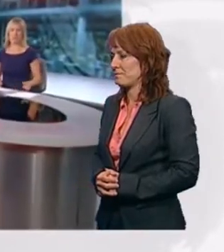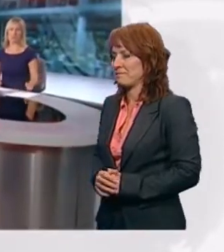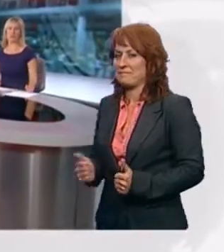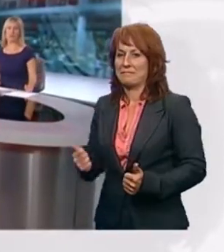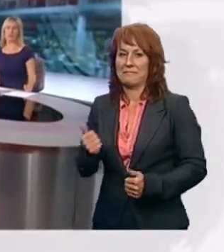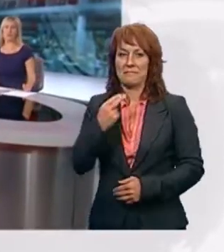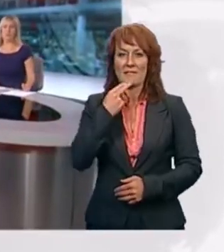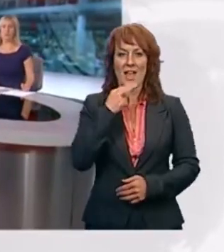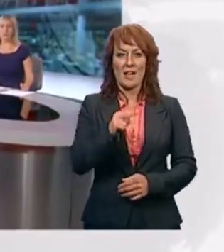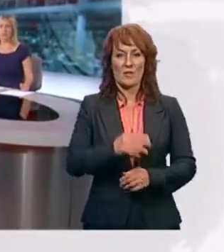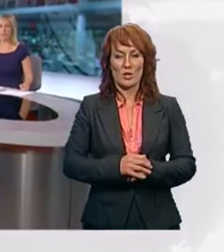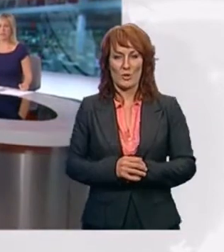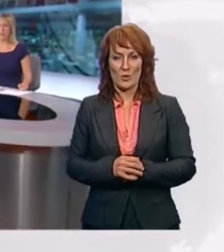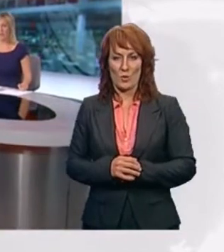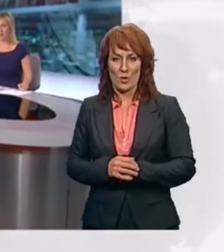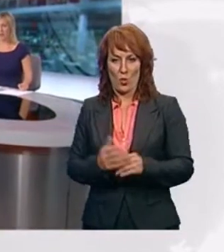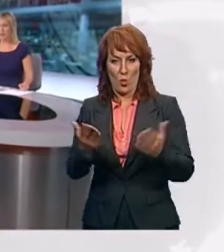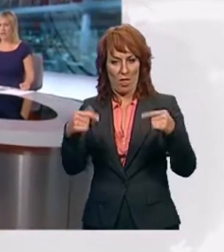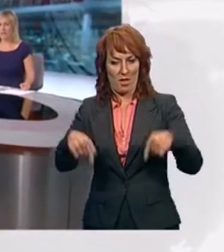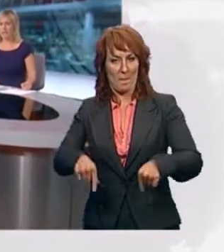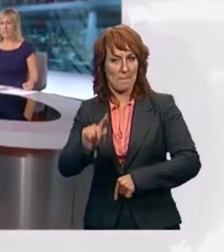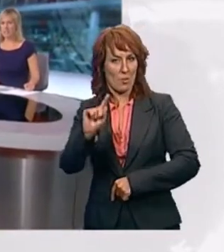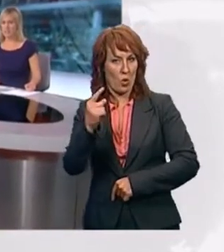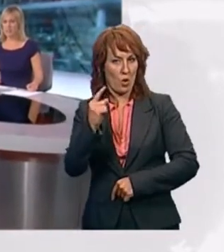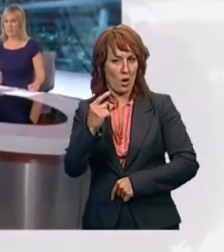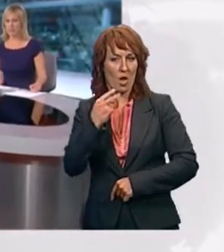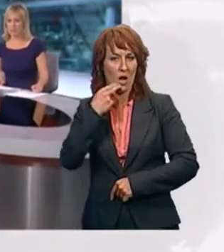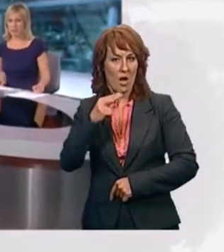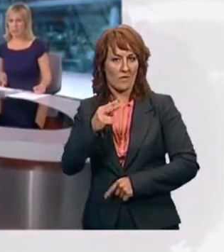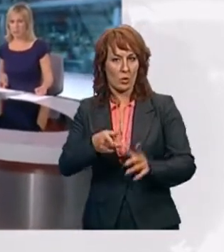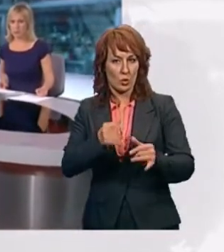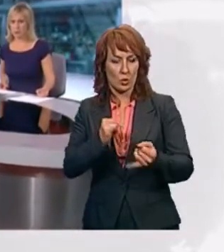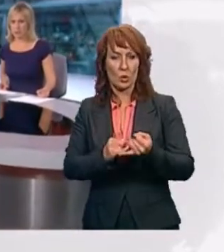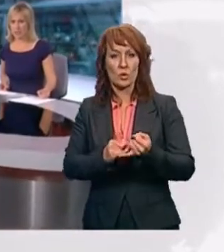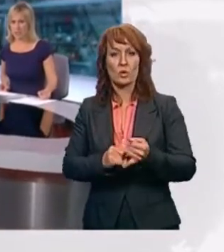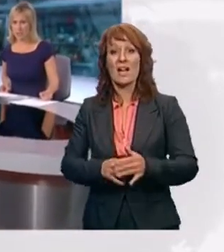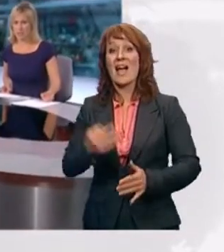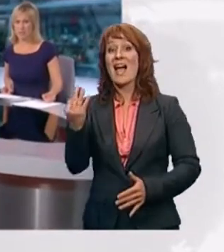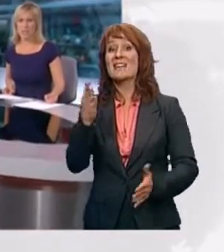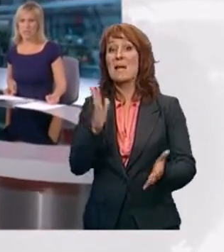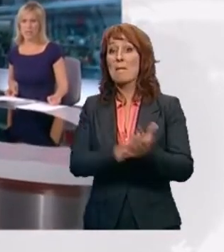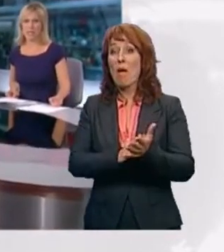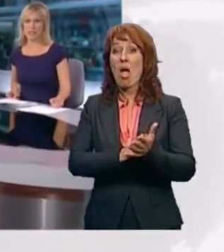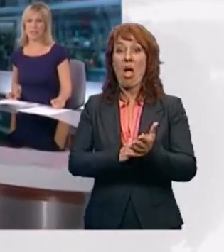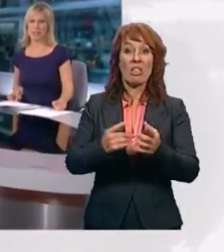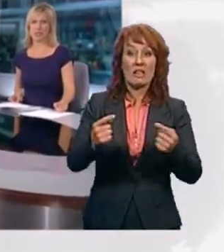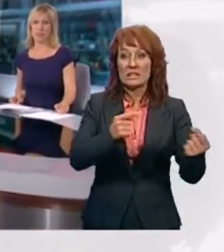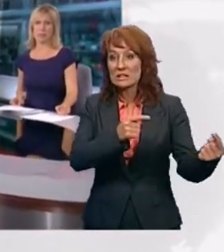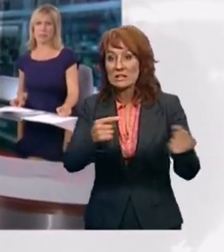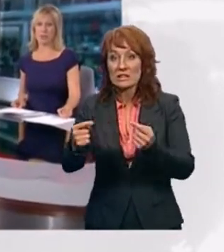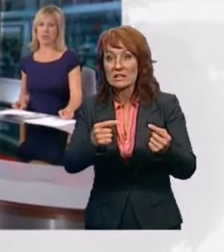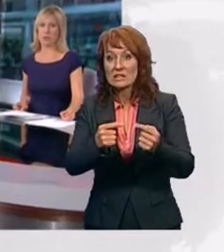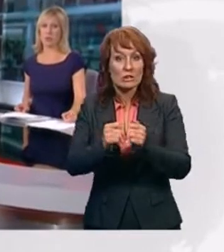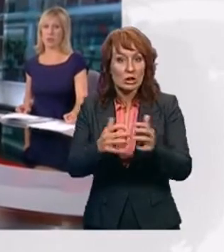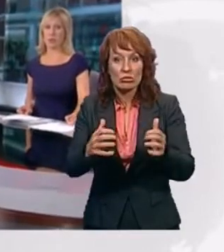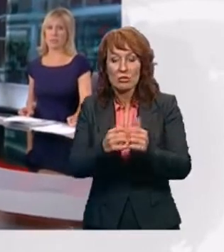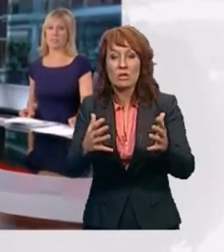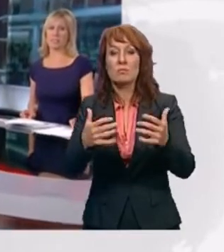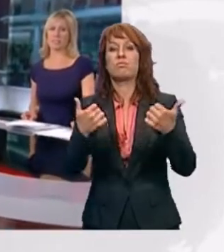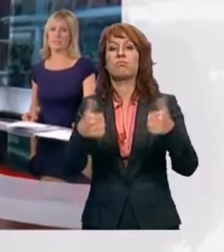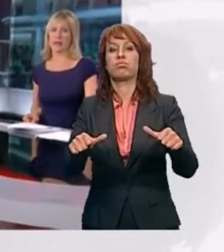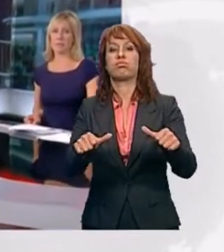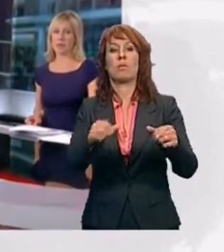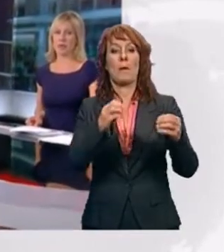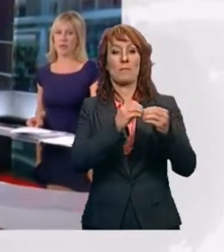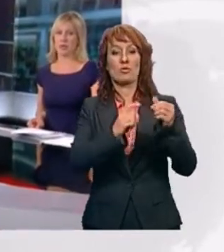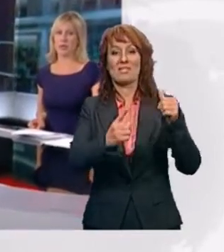Good afternoon. Welcome to the BBC News at 1. After 18 months of bitter disputes, British Airways has finally reached an agreement with the union